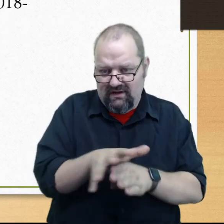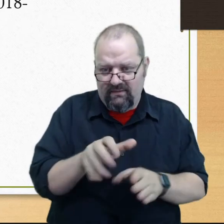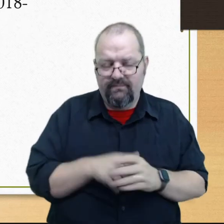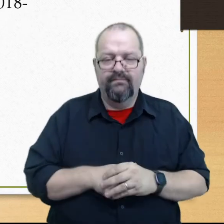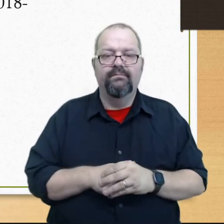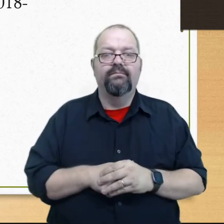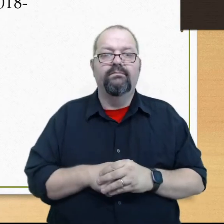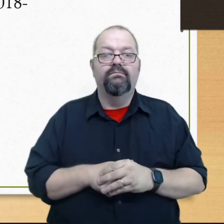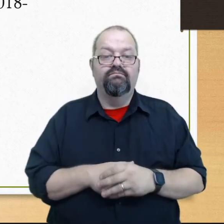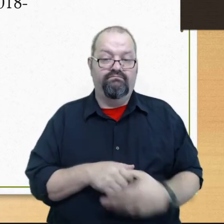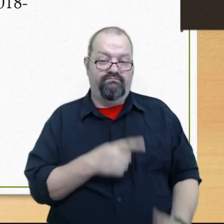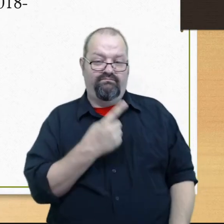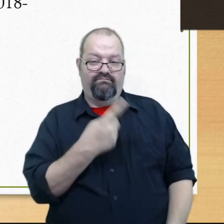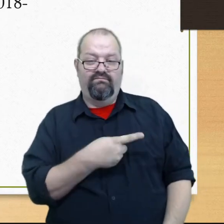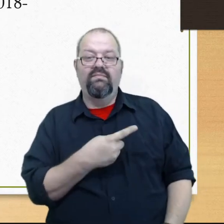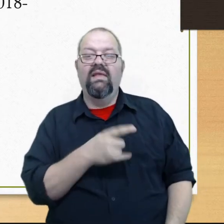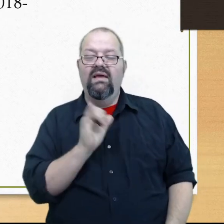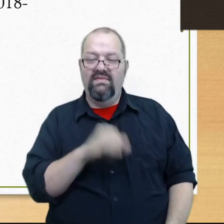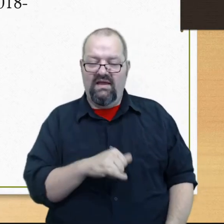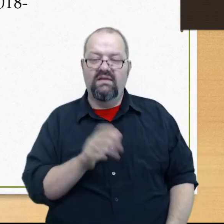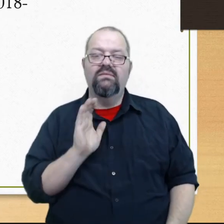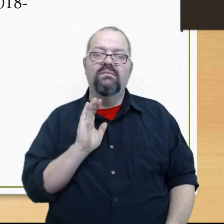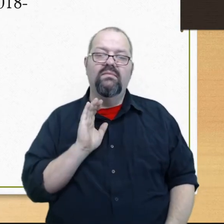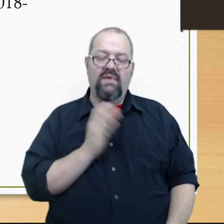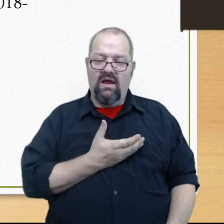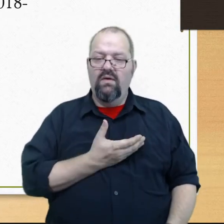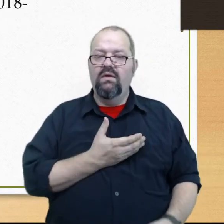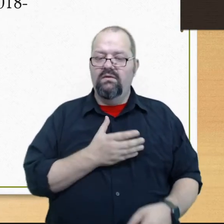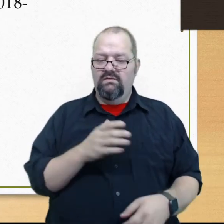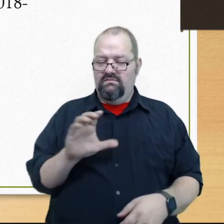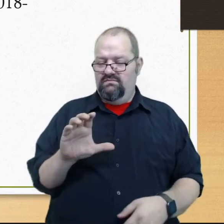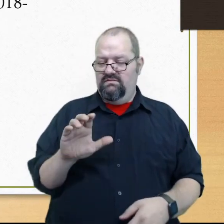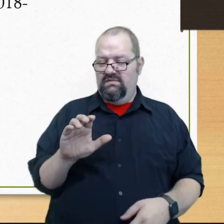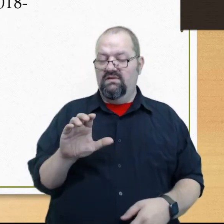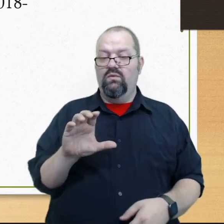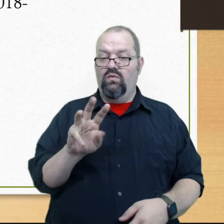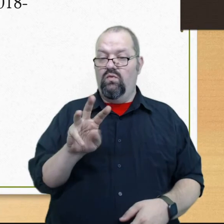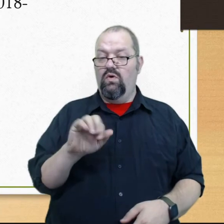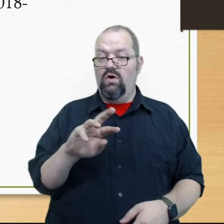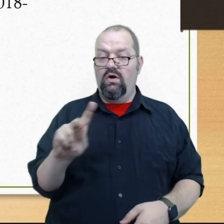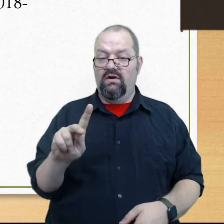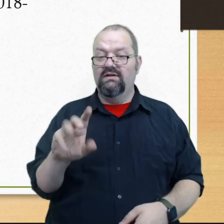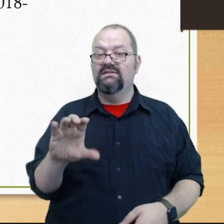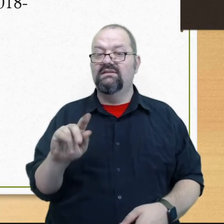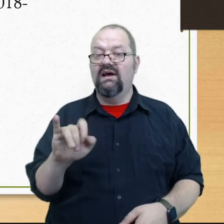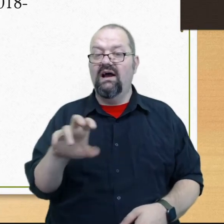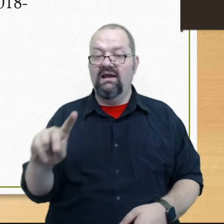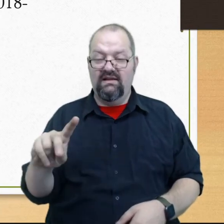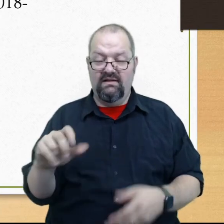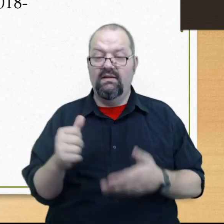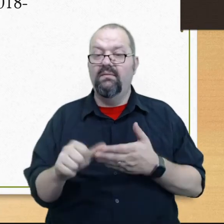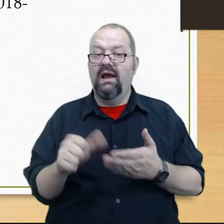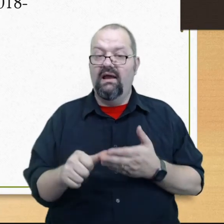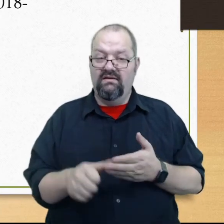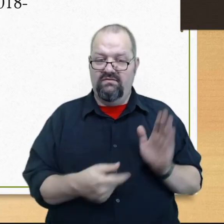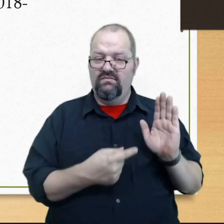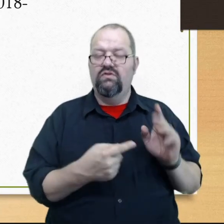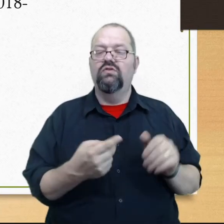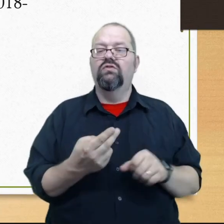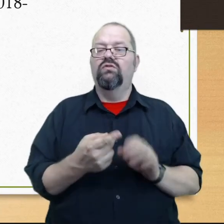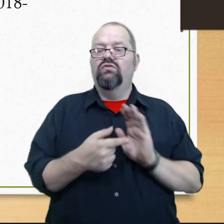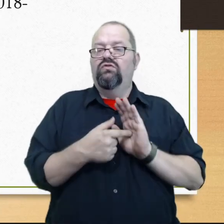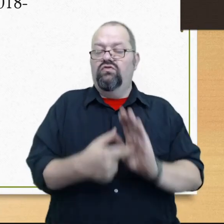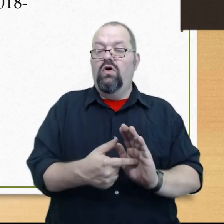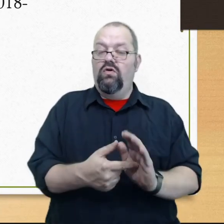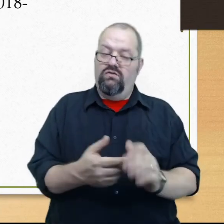And here you see that I've applied what the MLA citation format requires at the end of a document, a Works Cited page that shows the full publication